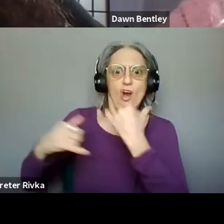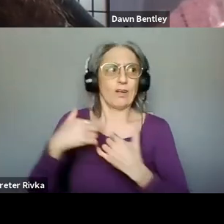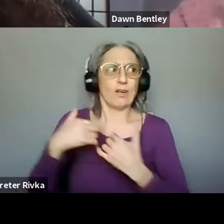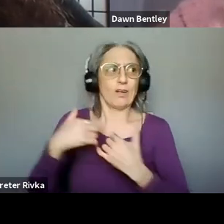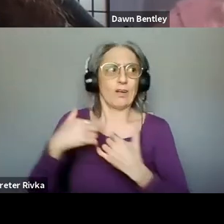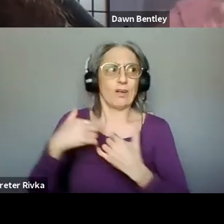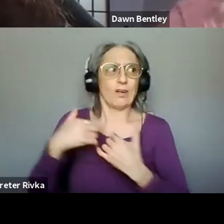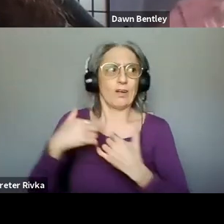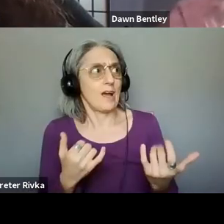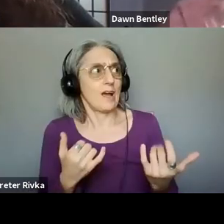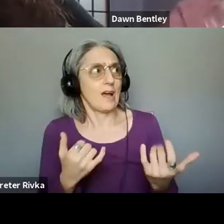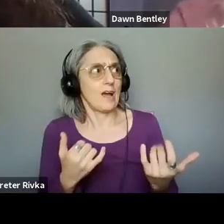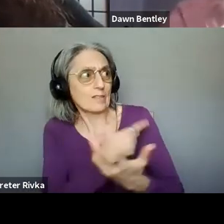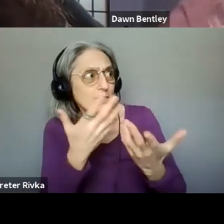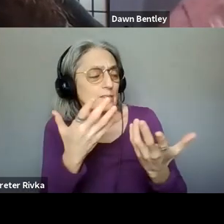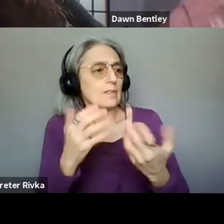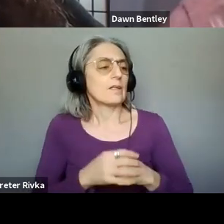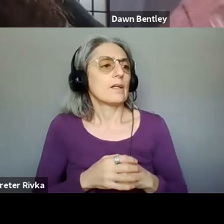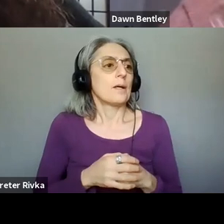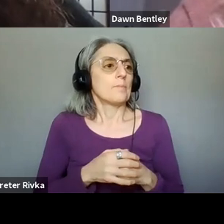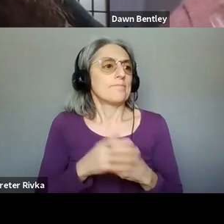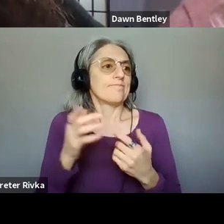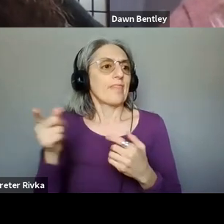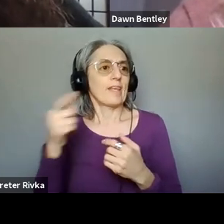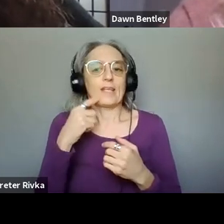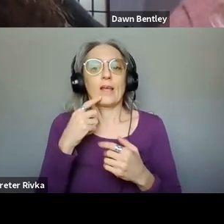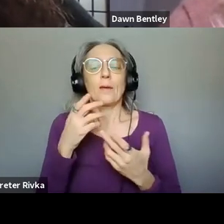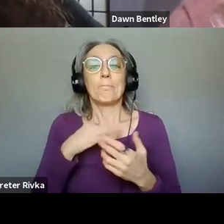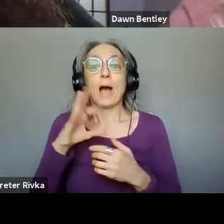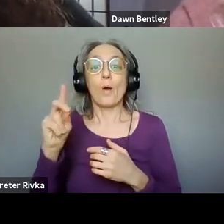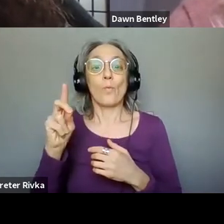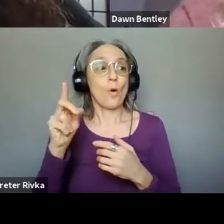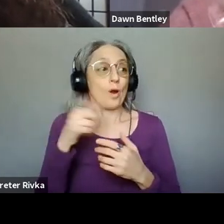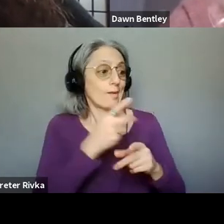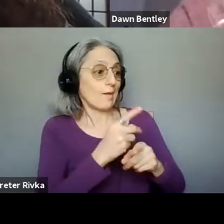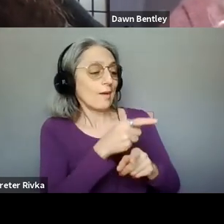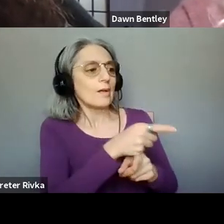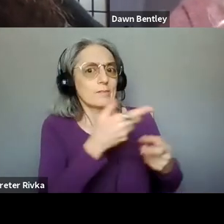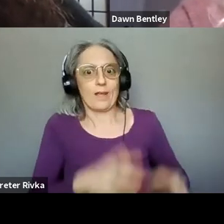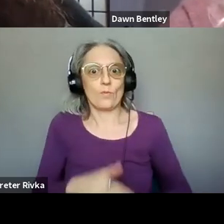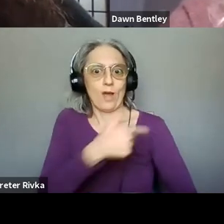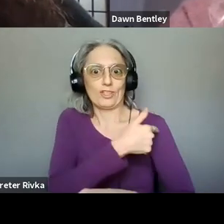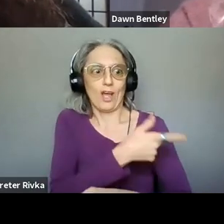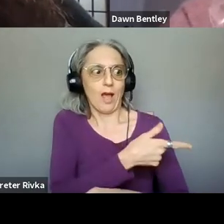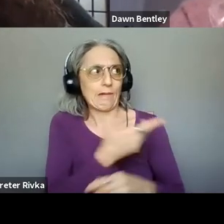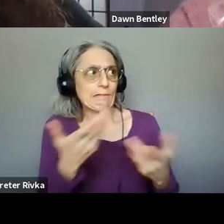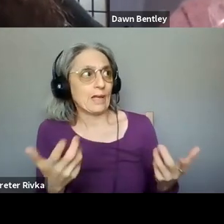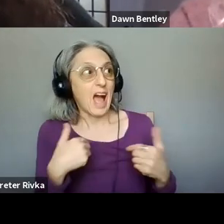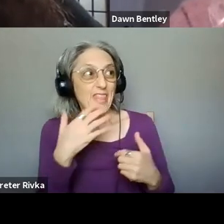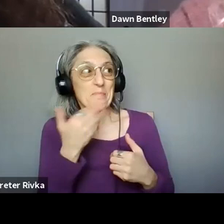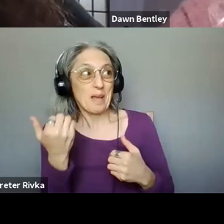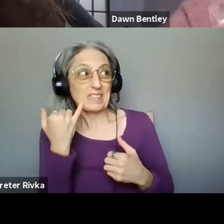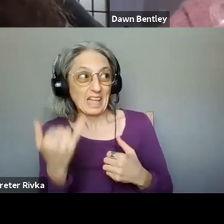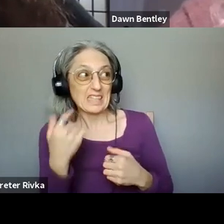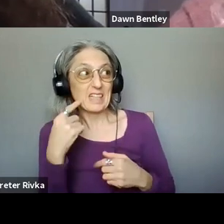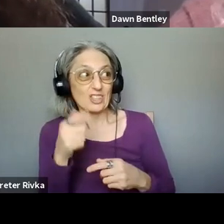do? My ward doesn't really want to get a shot, but I think it's best for them." And I